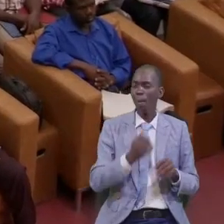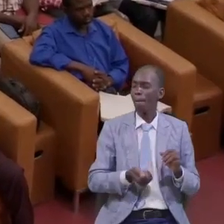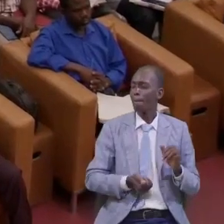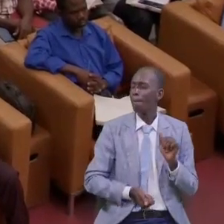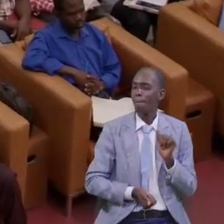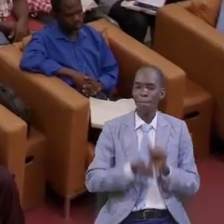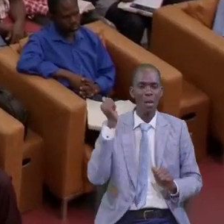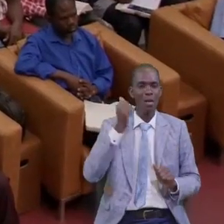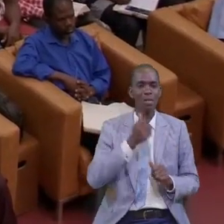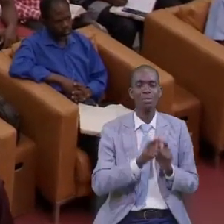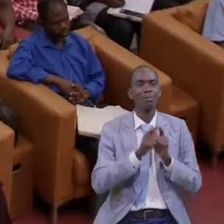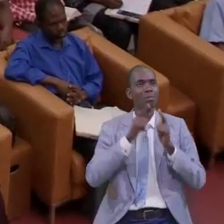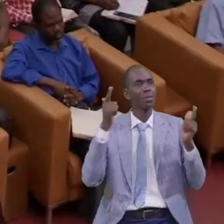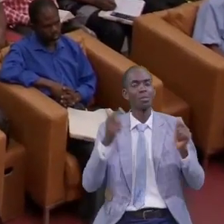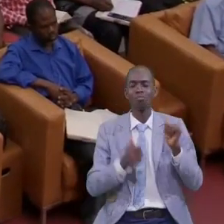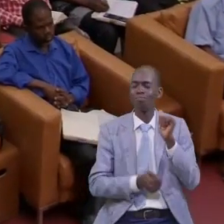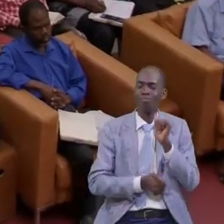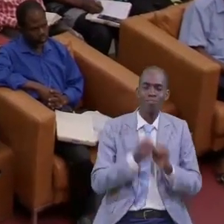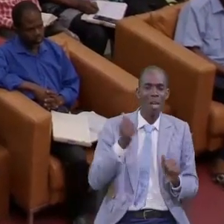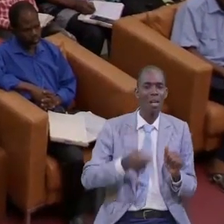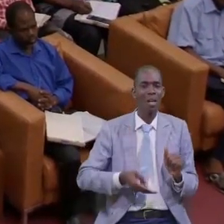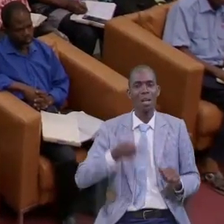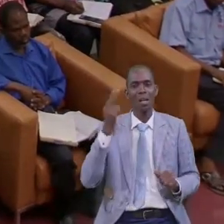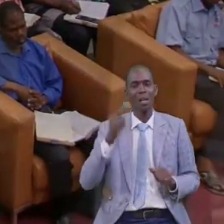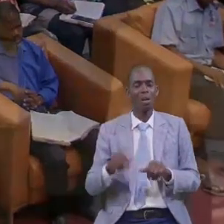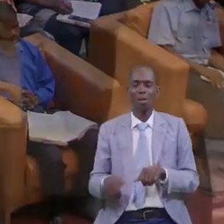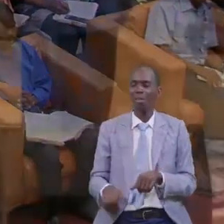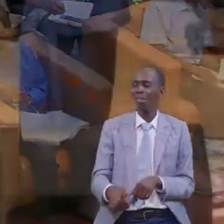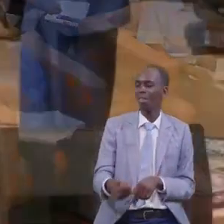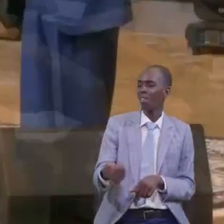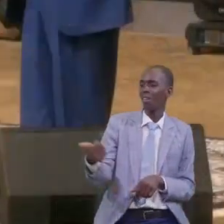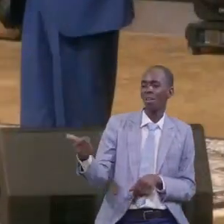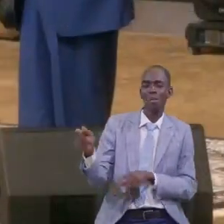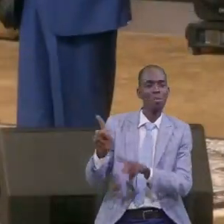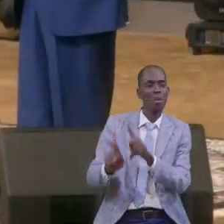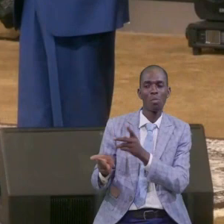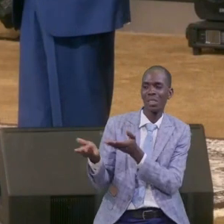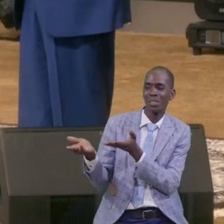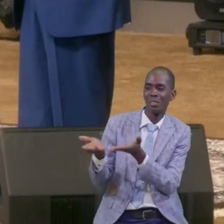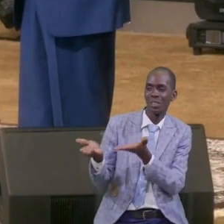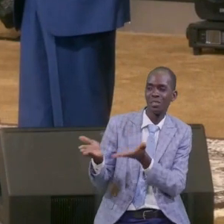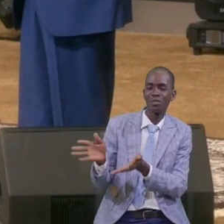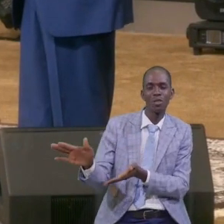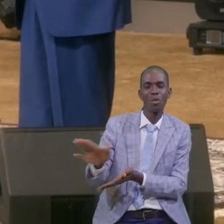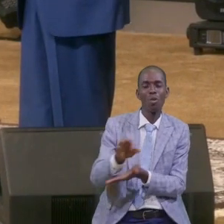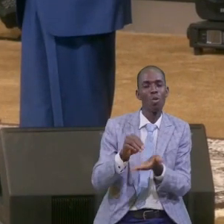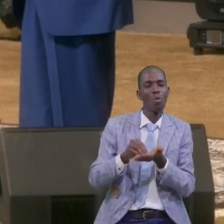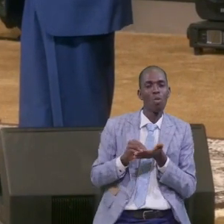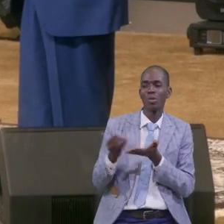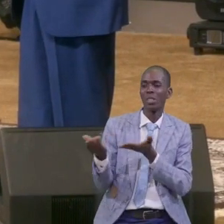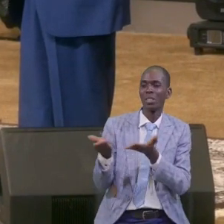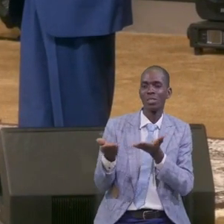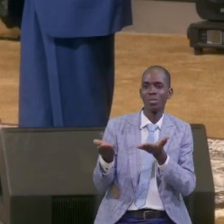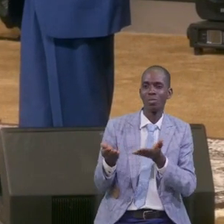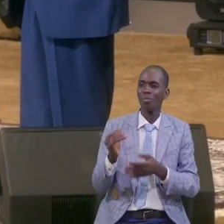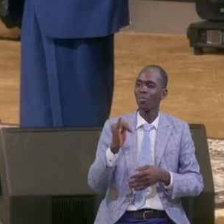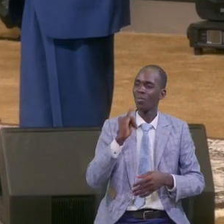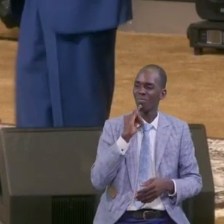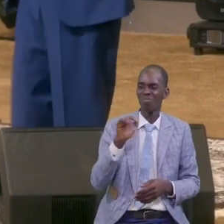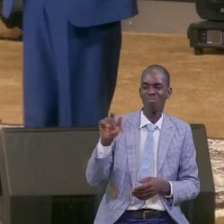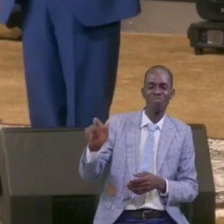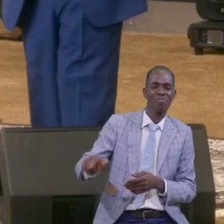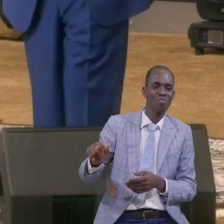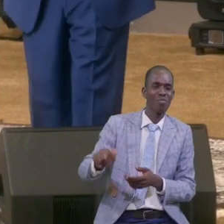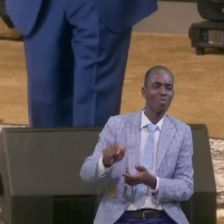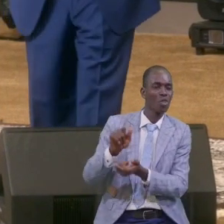most exalted, and all the other people, all the other servants, what they are doing, we could do without them.